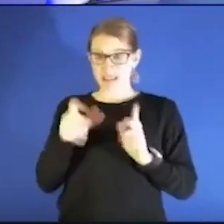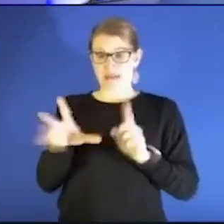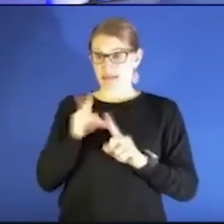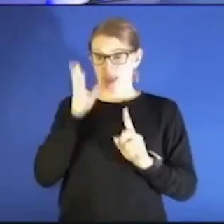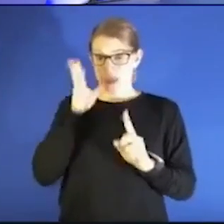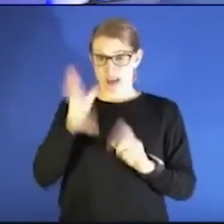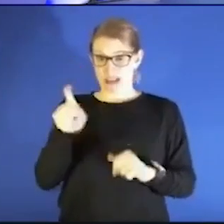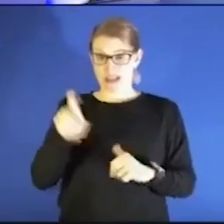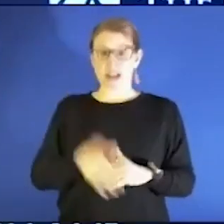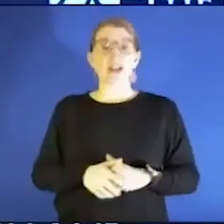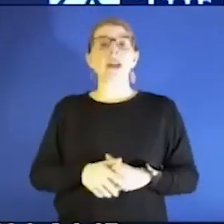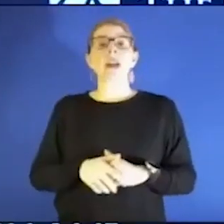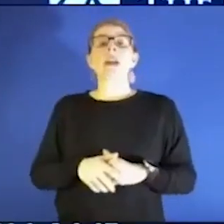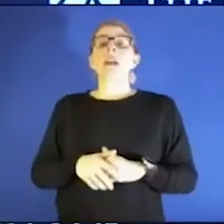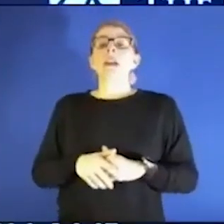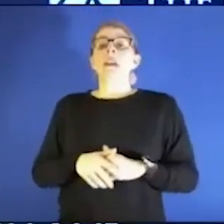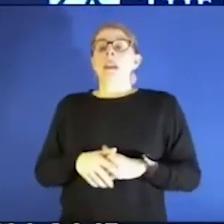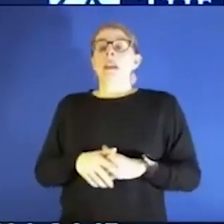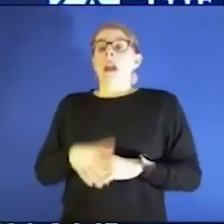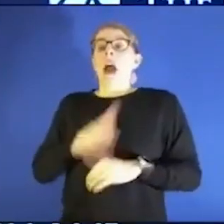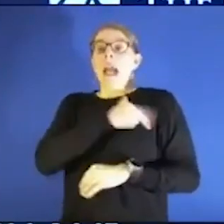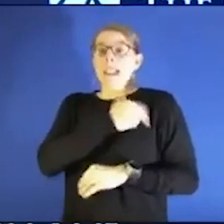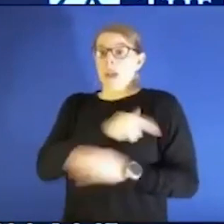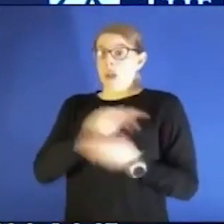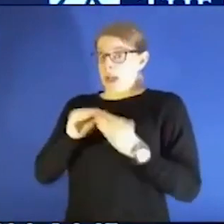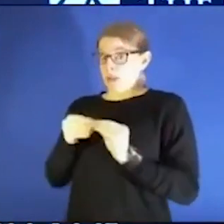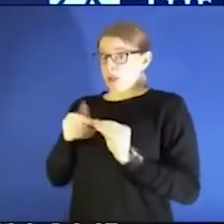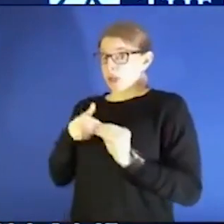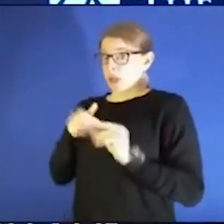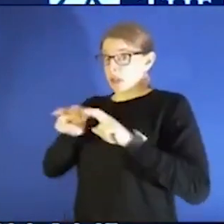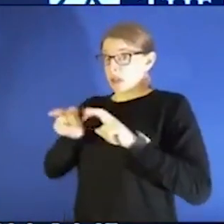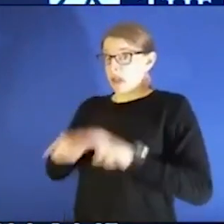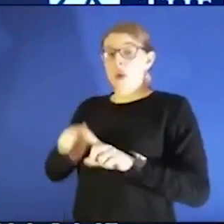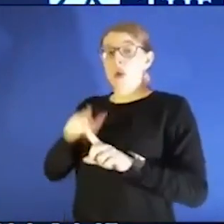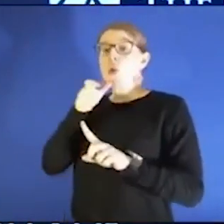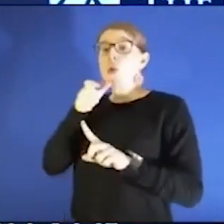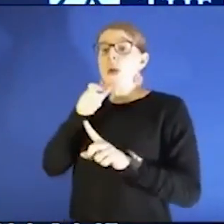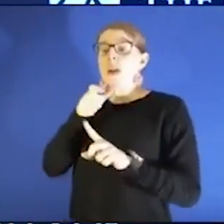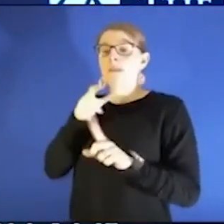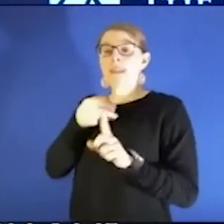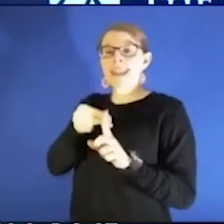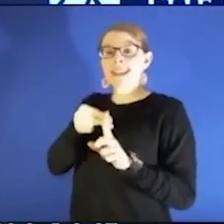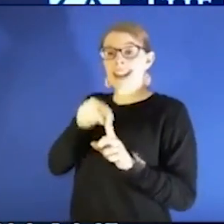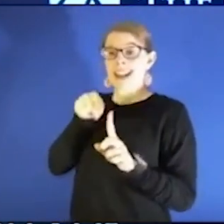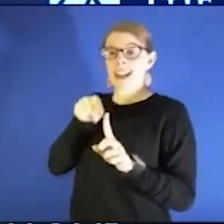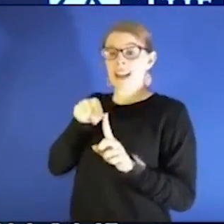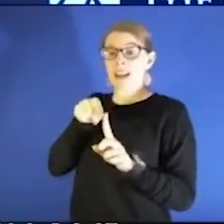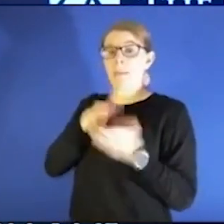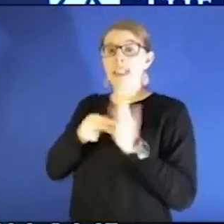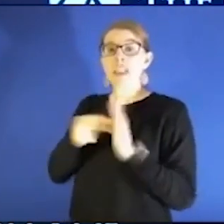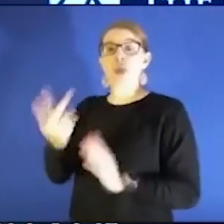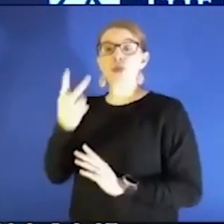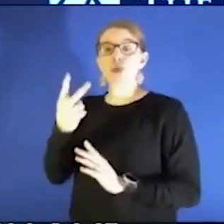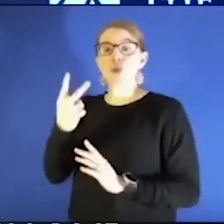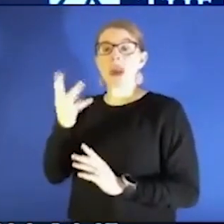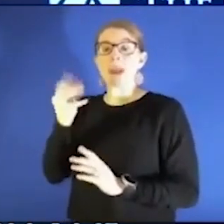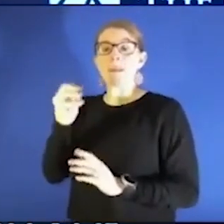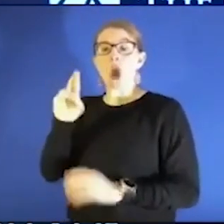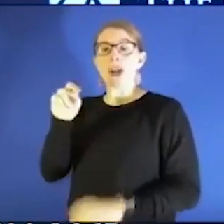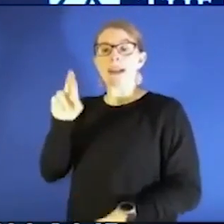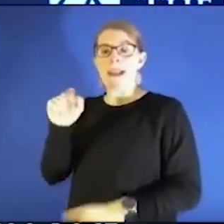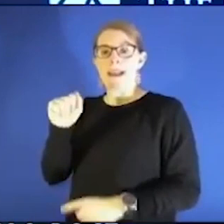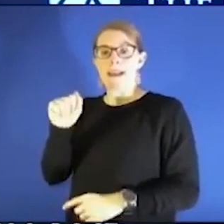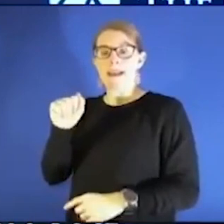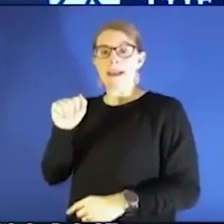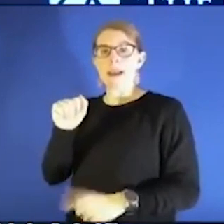that I see in the hospital, it is, when I'm referring to who is vaccinated, is those who have received 2 doses of the mRNA vaccine and they've been